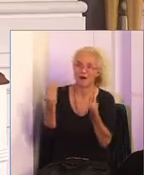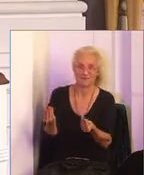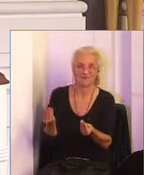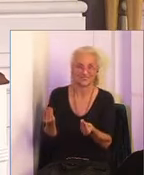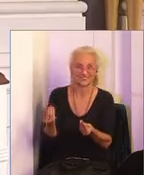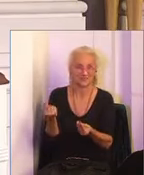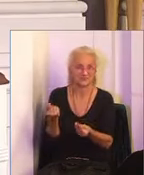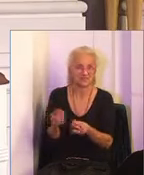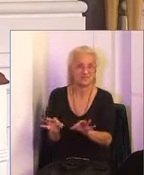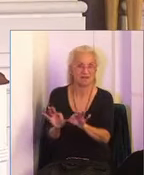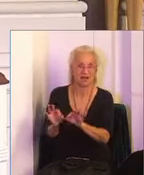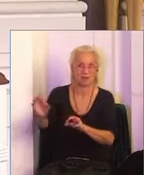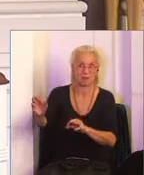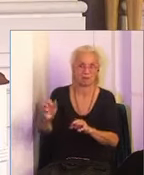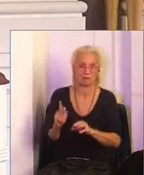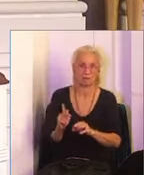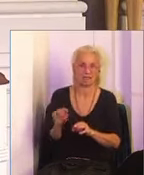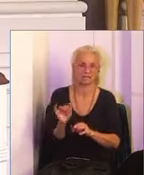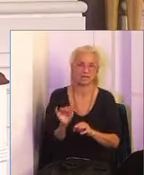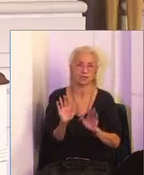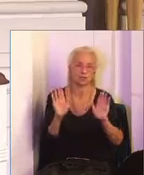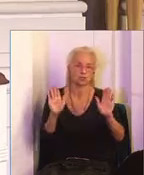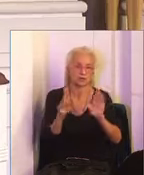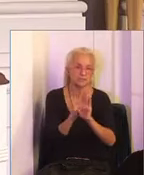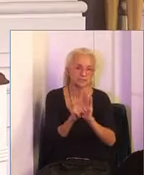return, a kind of greatness.